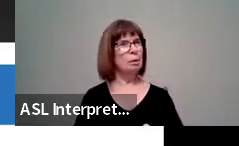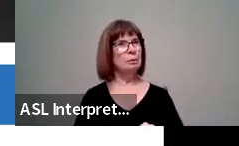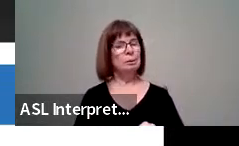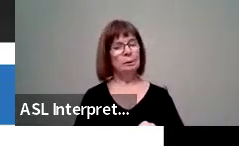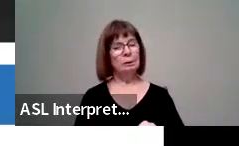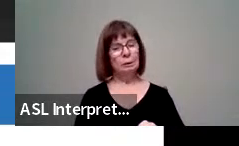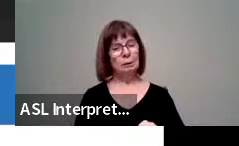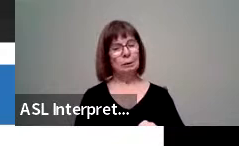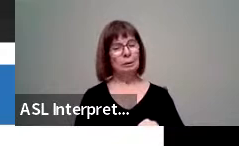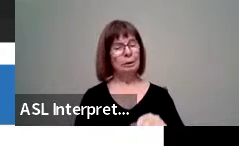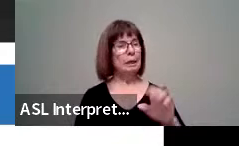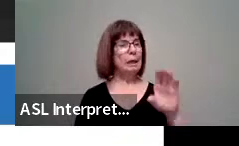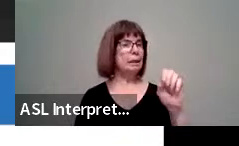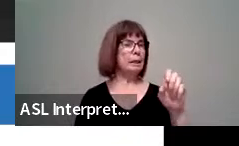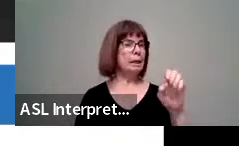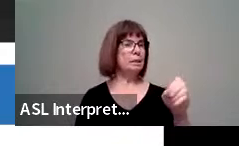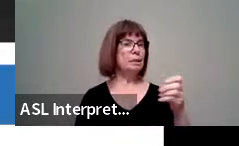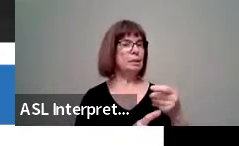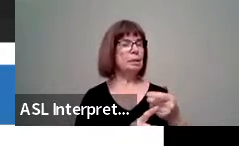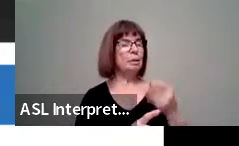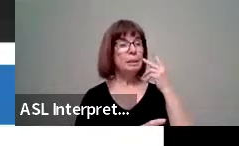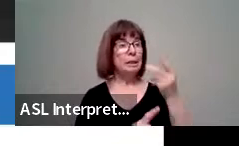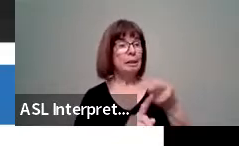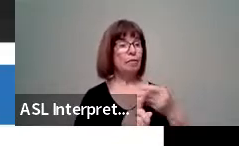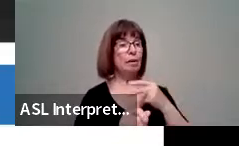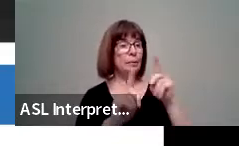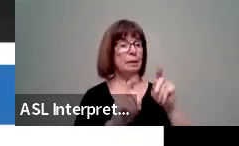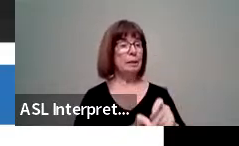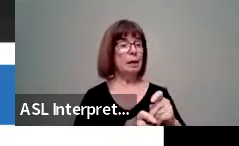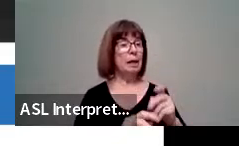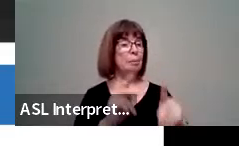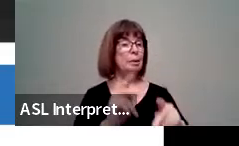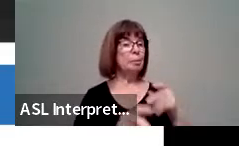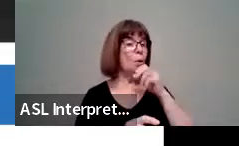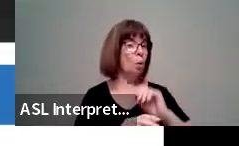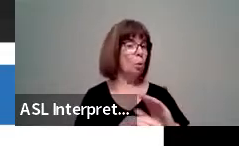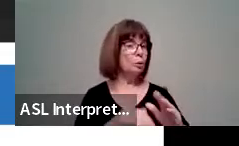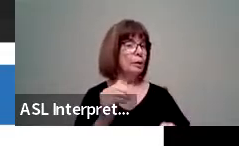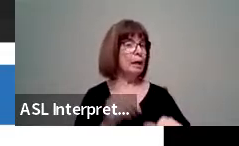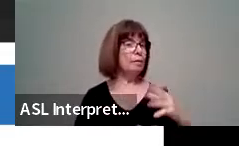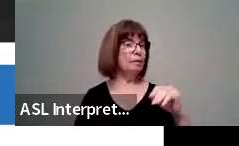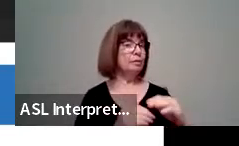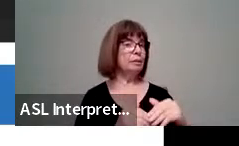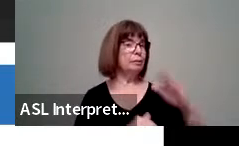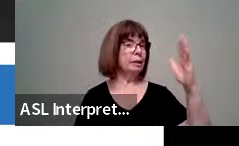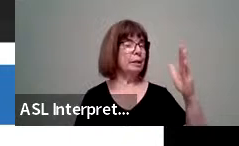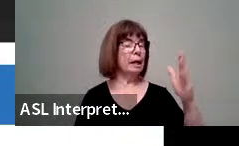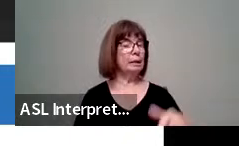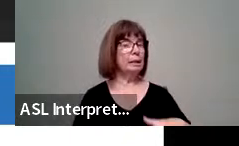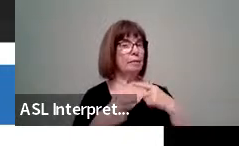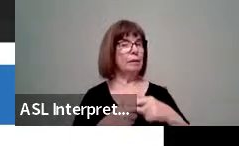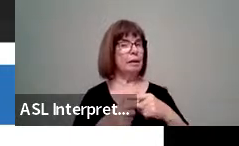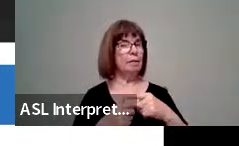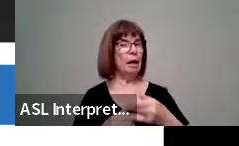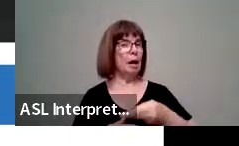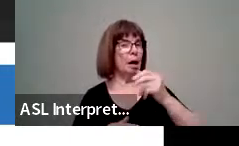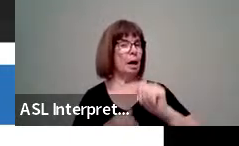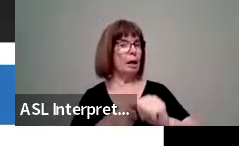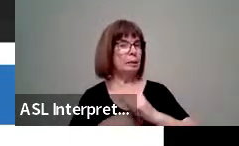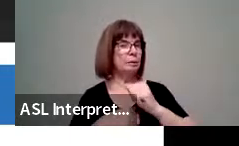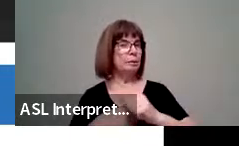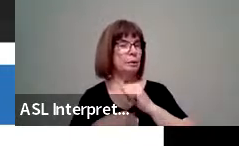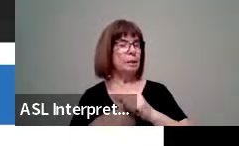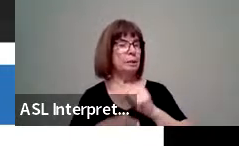that we see from the testing data, people who are over 50 that live in our priority zip codes. We're reaching out